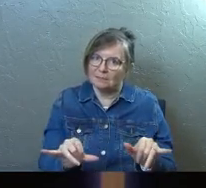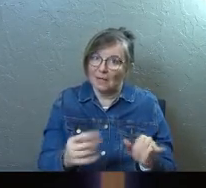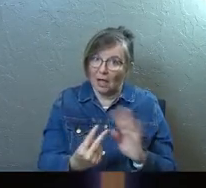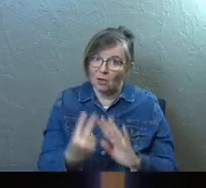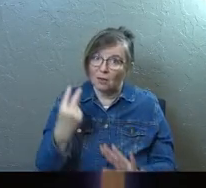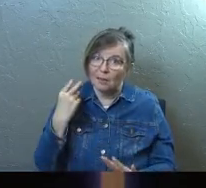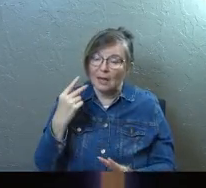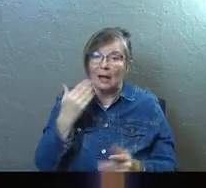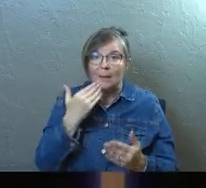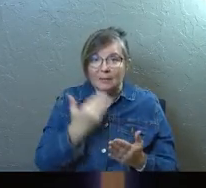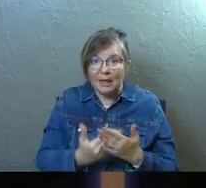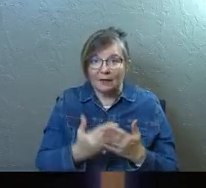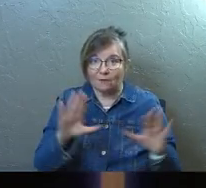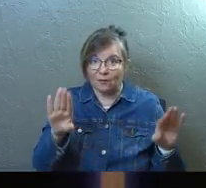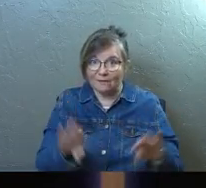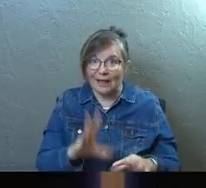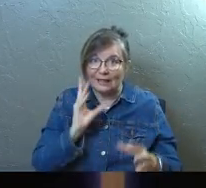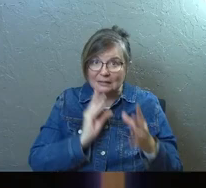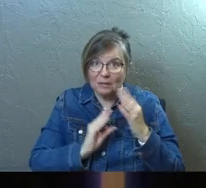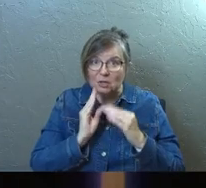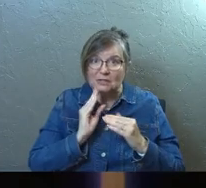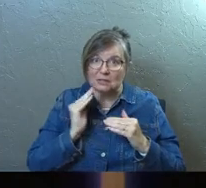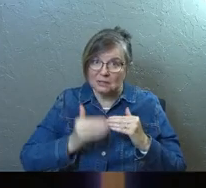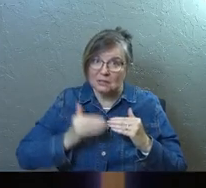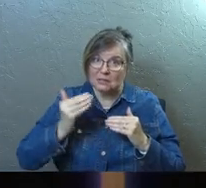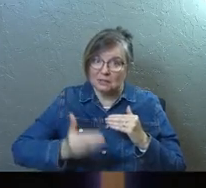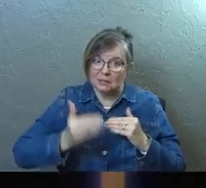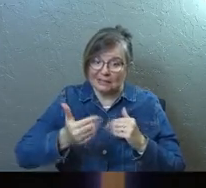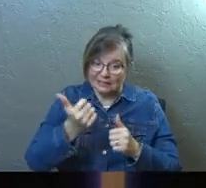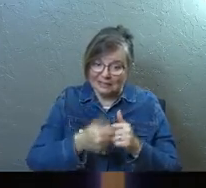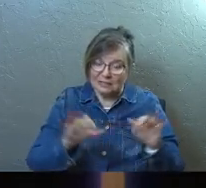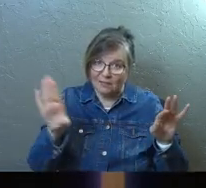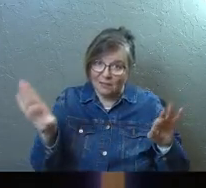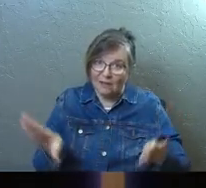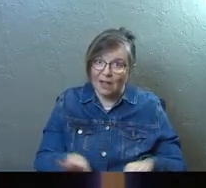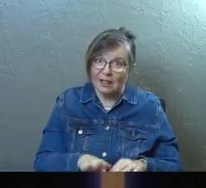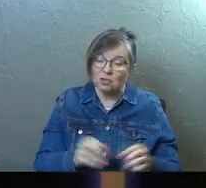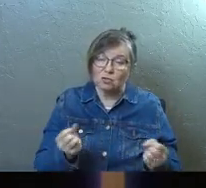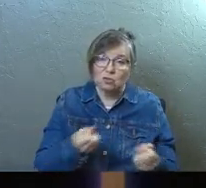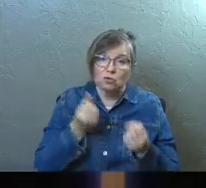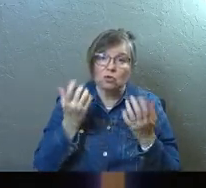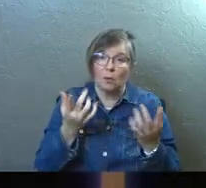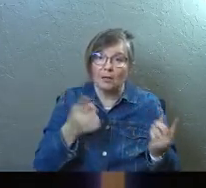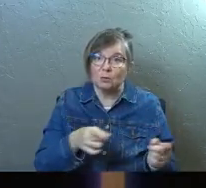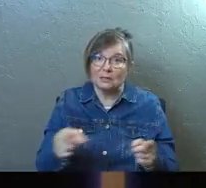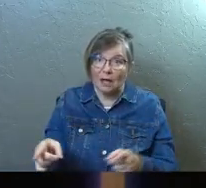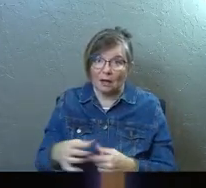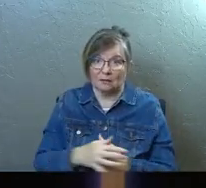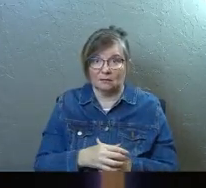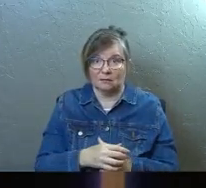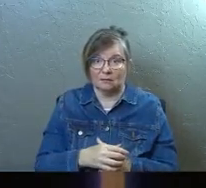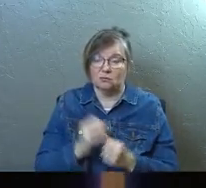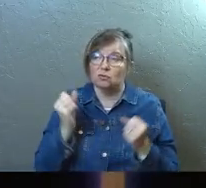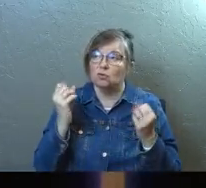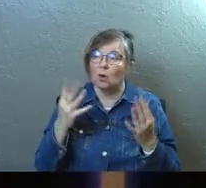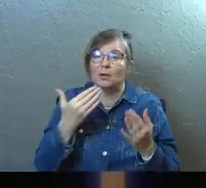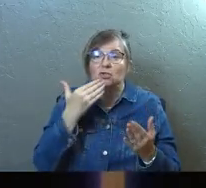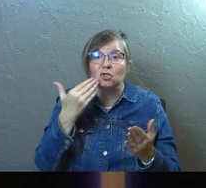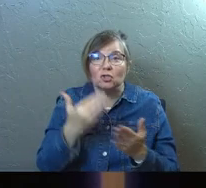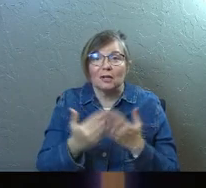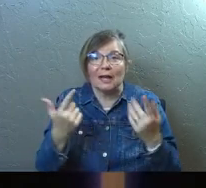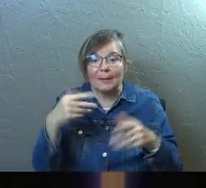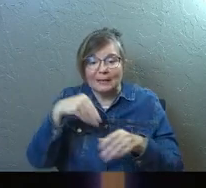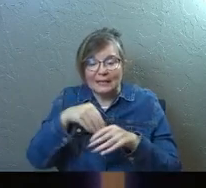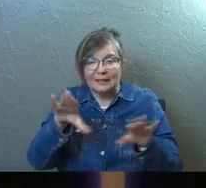I look back and I'm thankful for the valleys. Because in the valleys, so much was done. So much